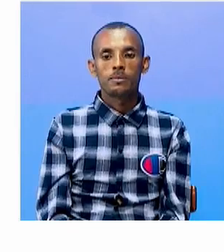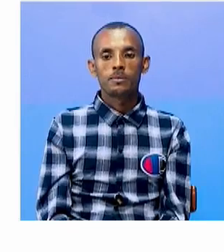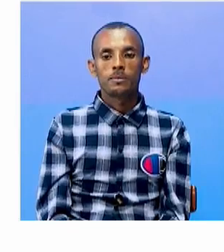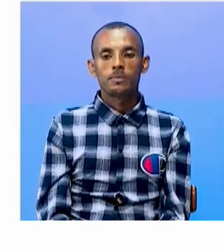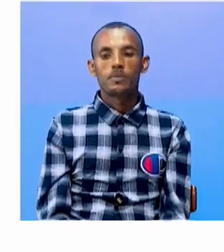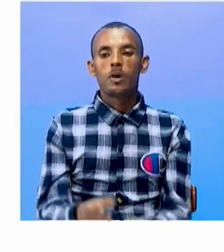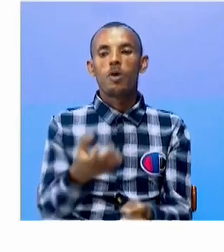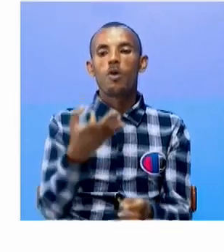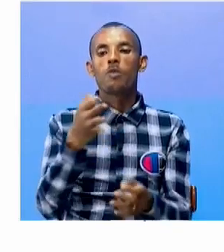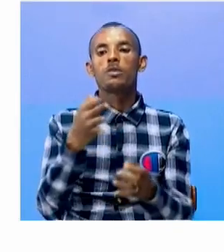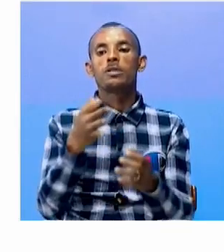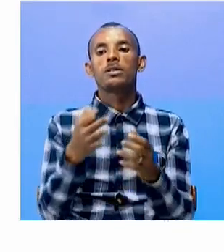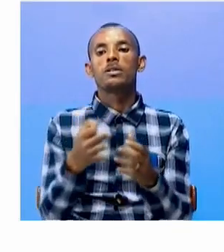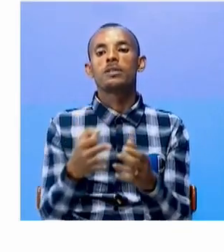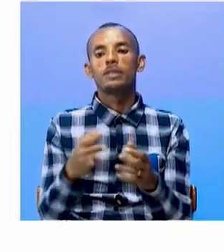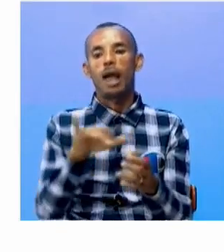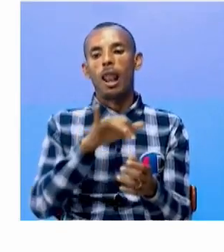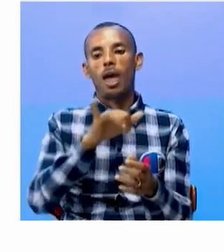of the like terms,